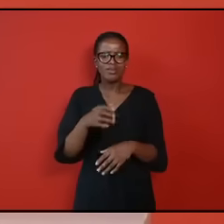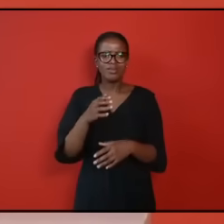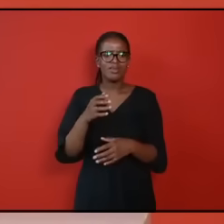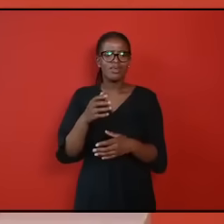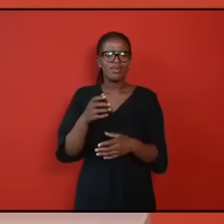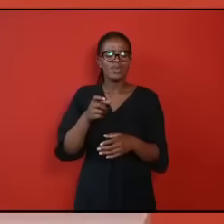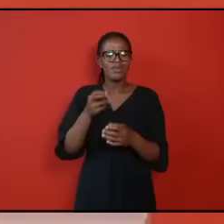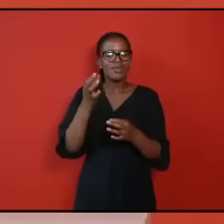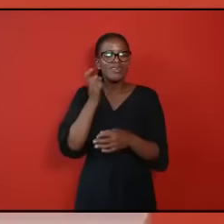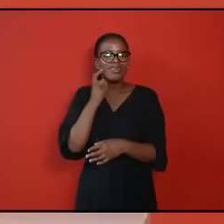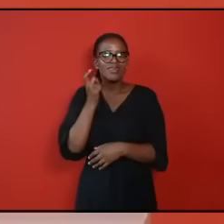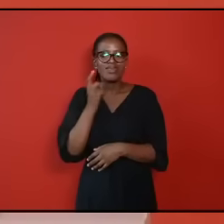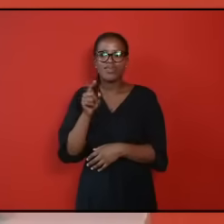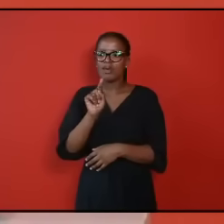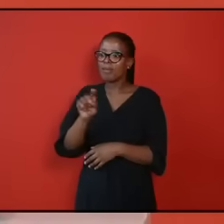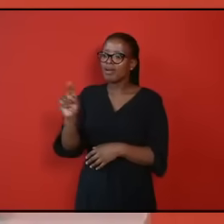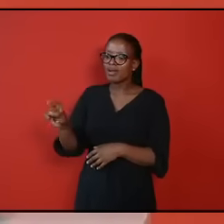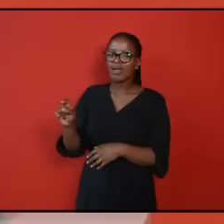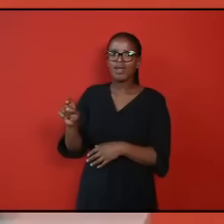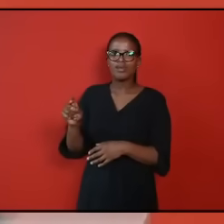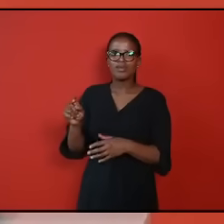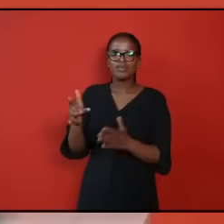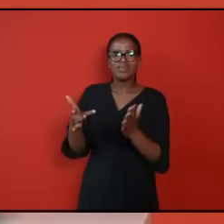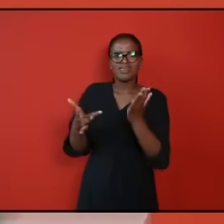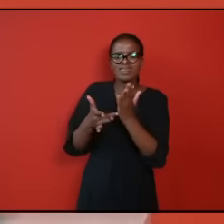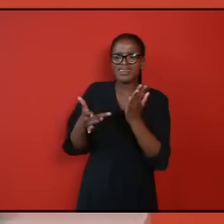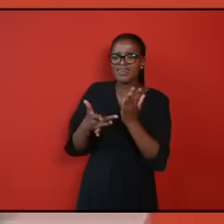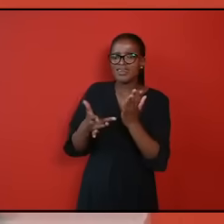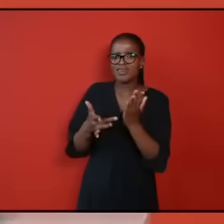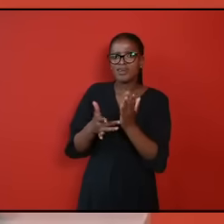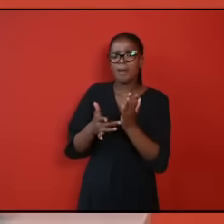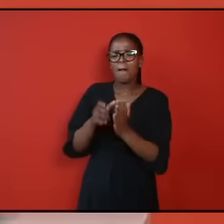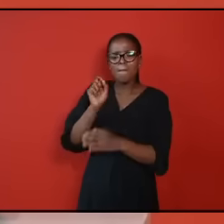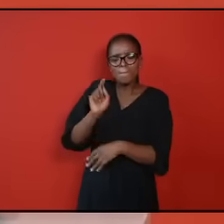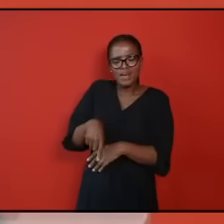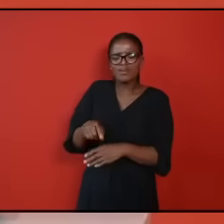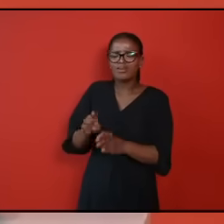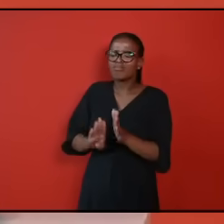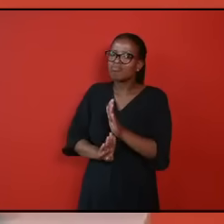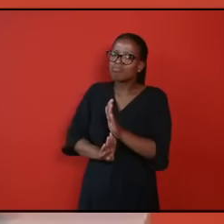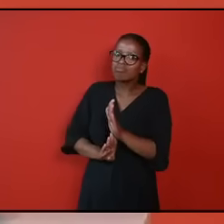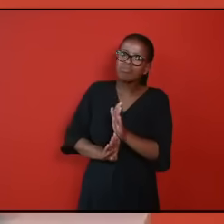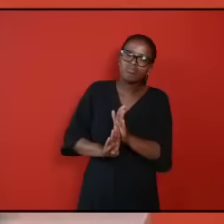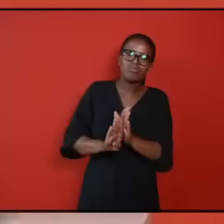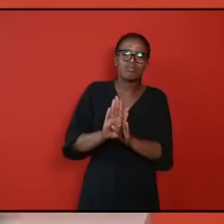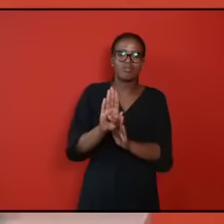Their technology is so advanced, so extremely advanced.